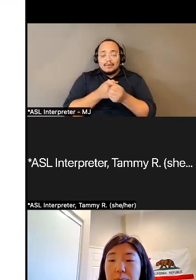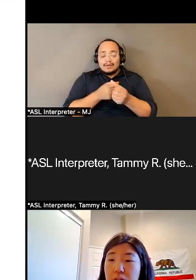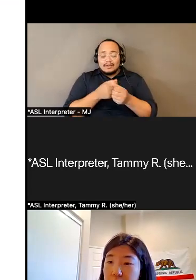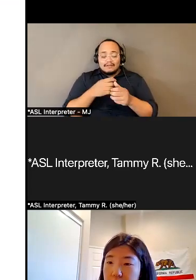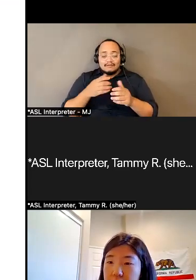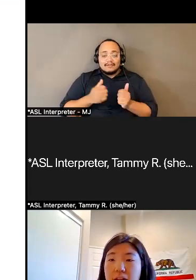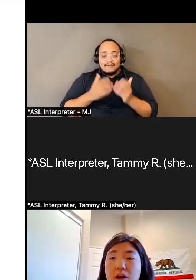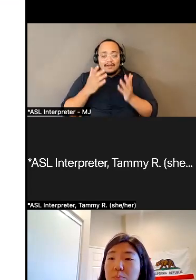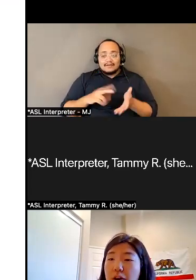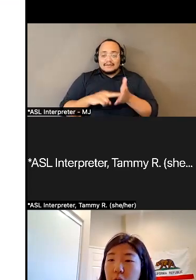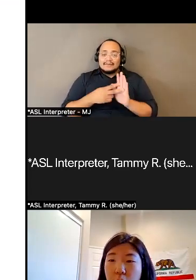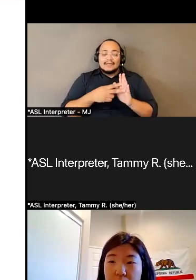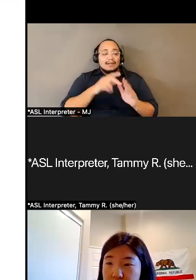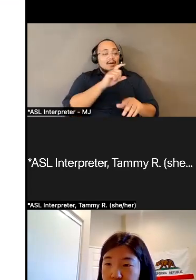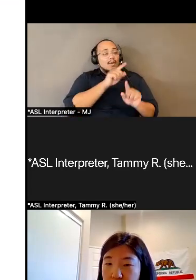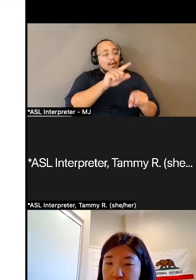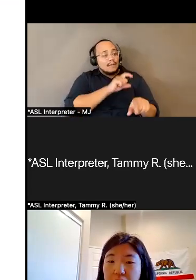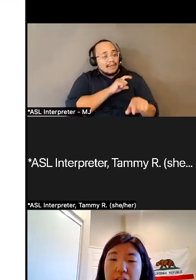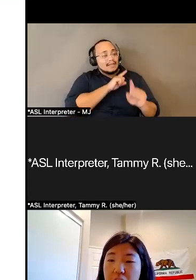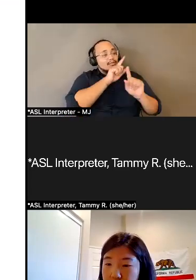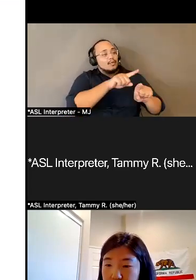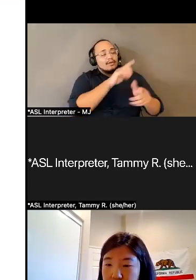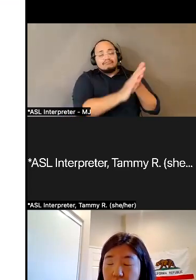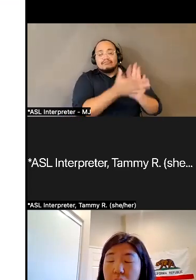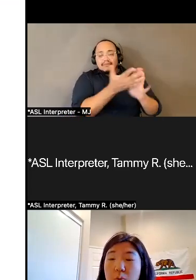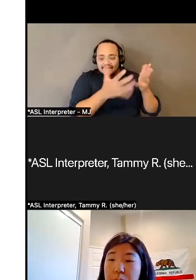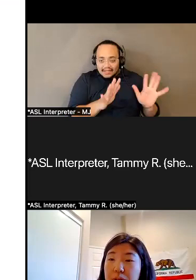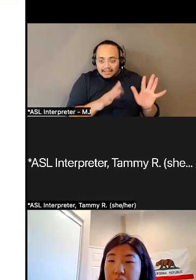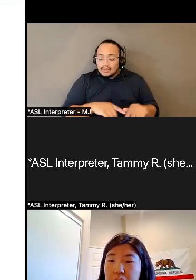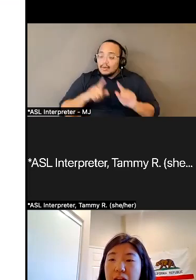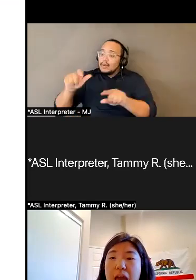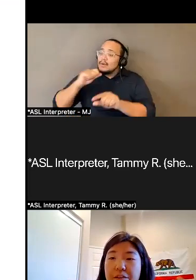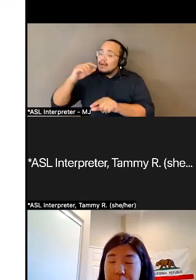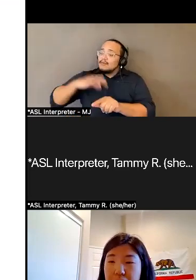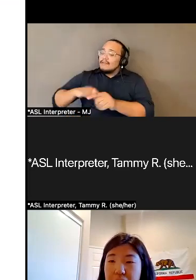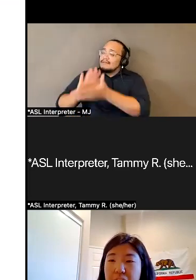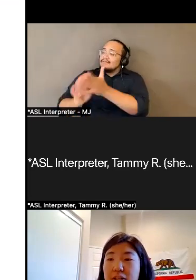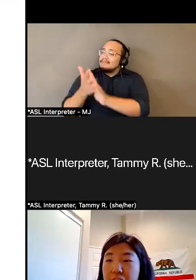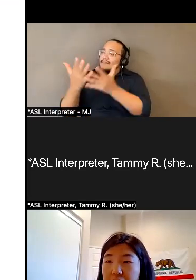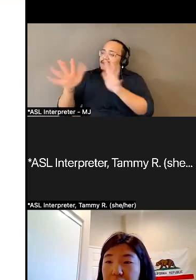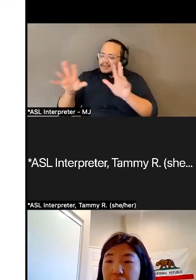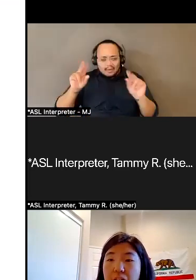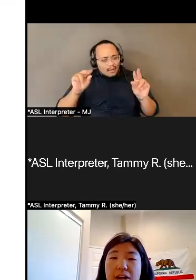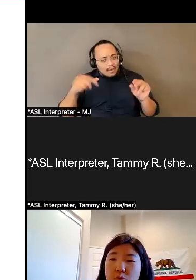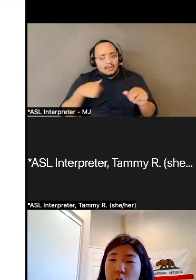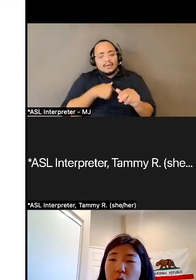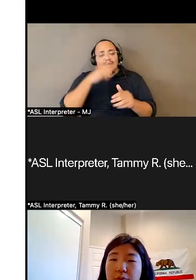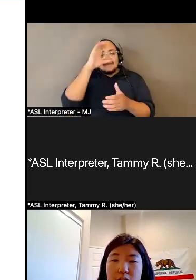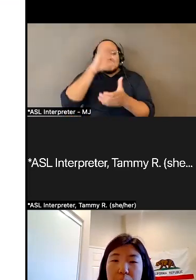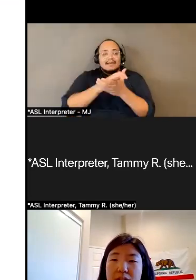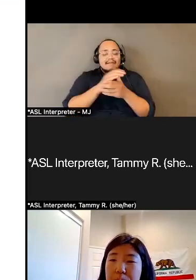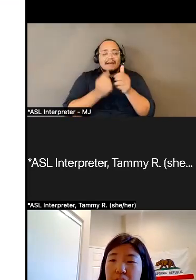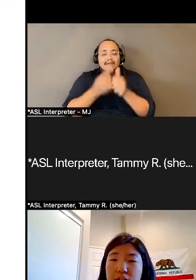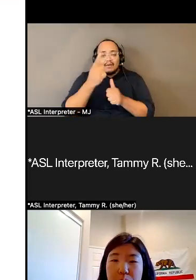end at the police, nonprofit organizations, and government. We believe that everybody in society has a role